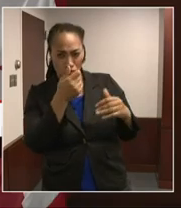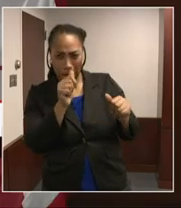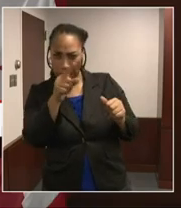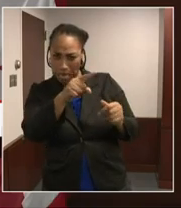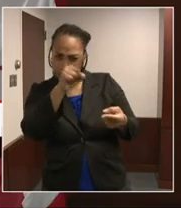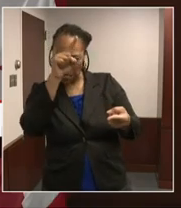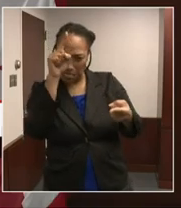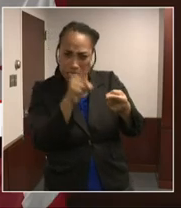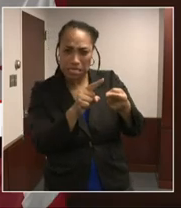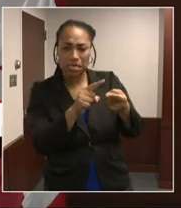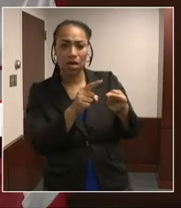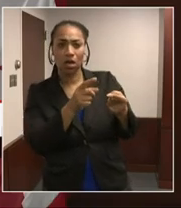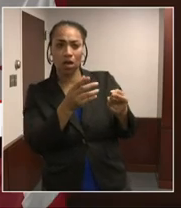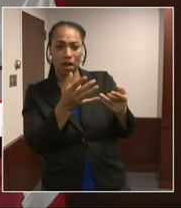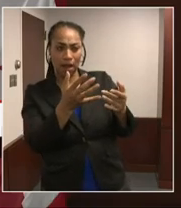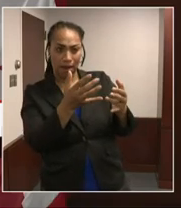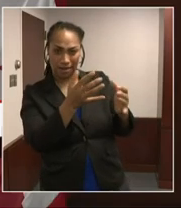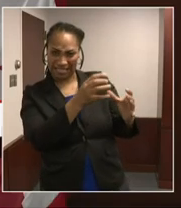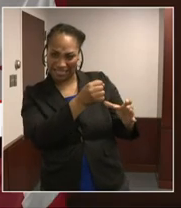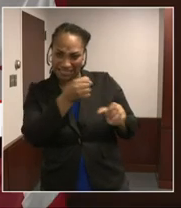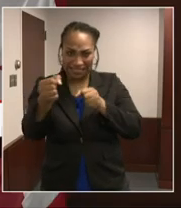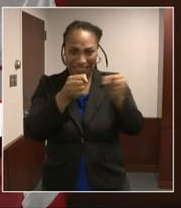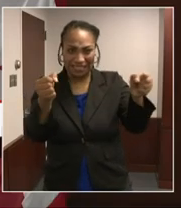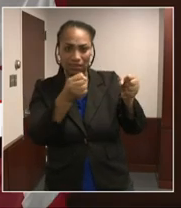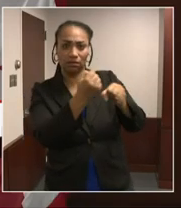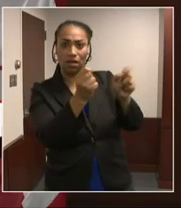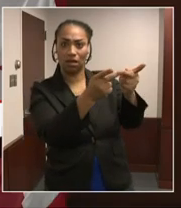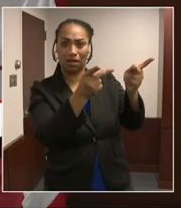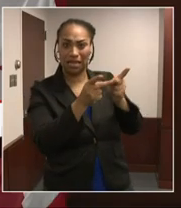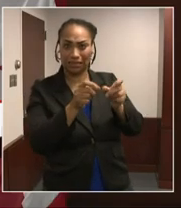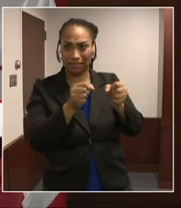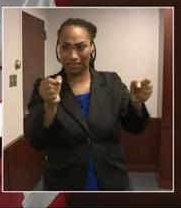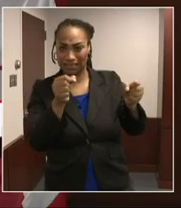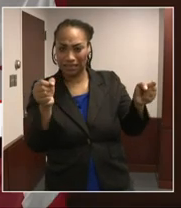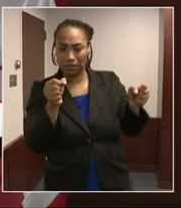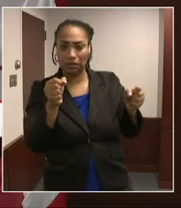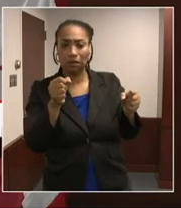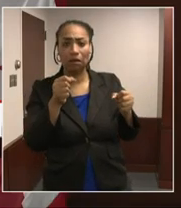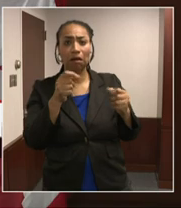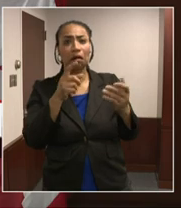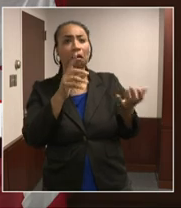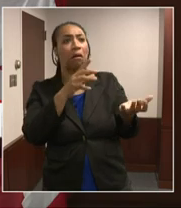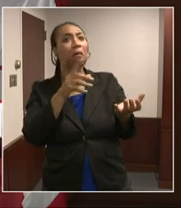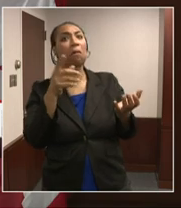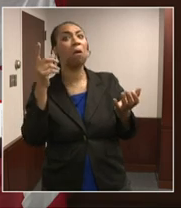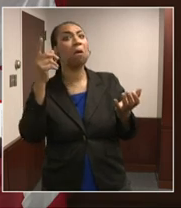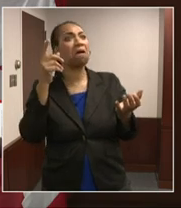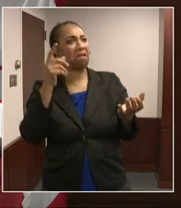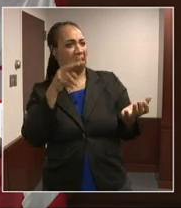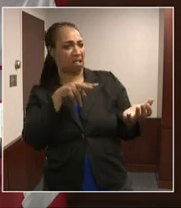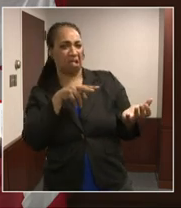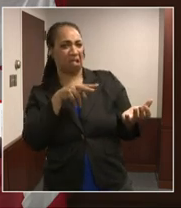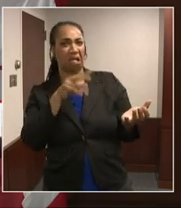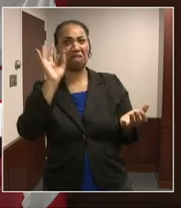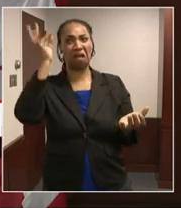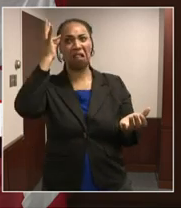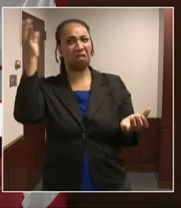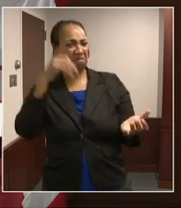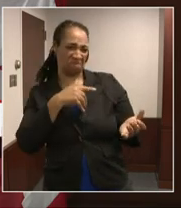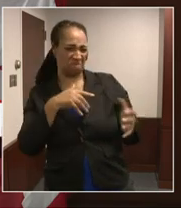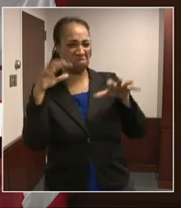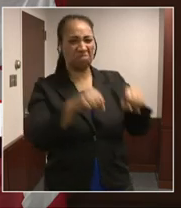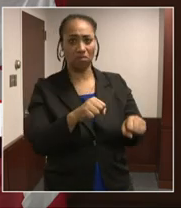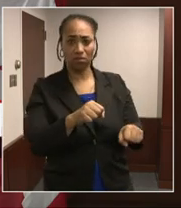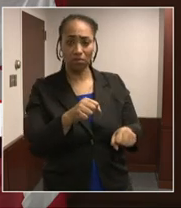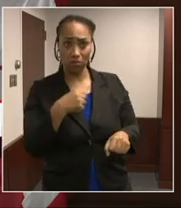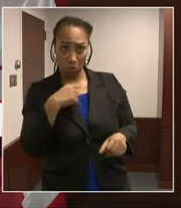the federal government can run it better than DC's leadership? Of course it's frustrating, and we think it's also wrong.